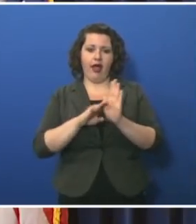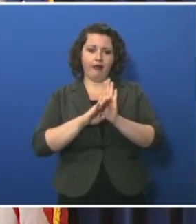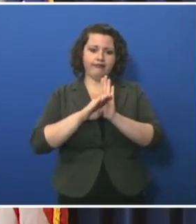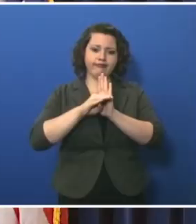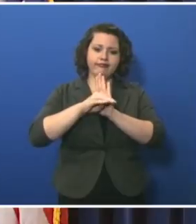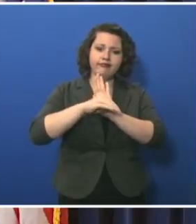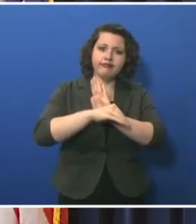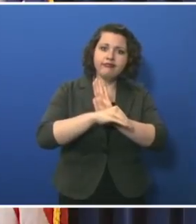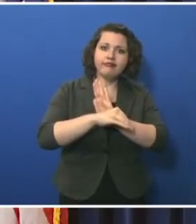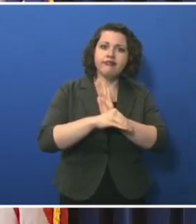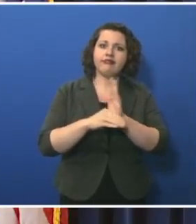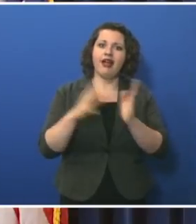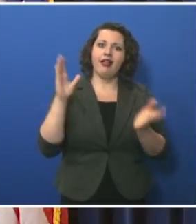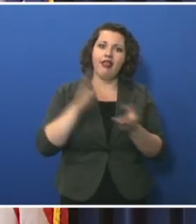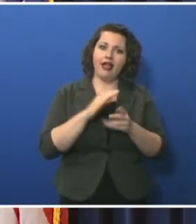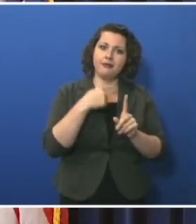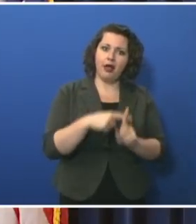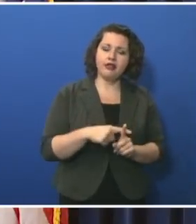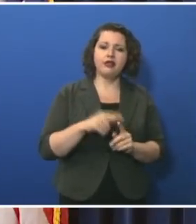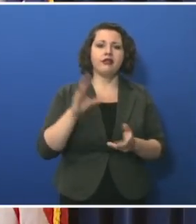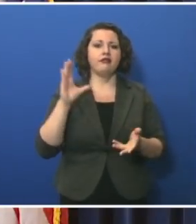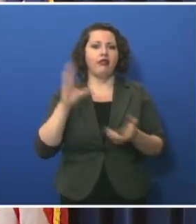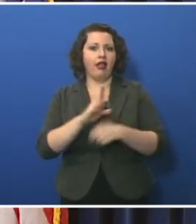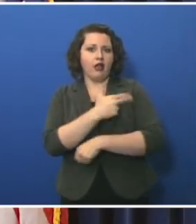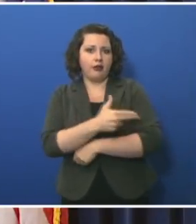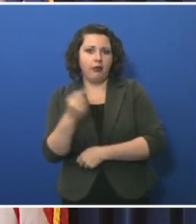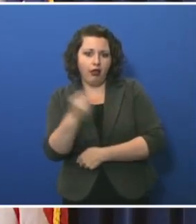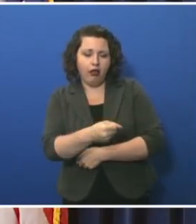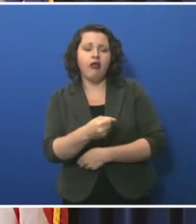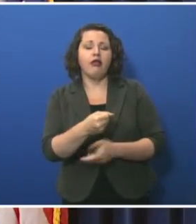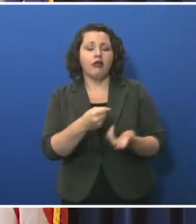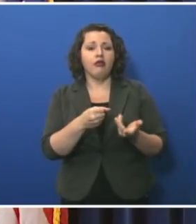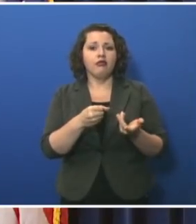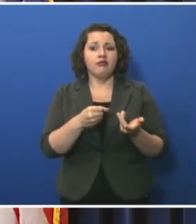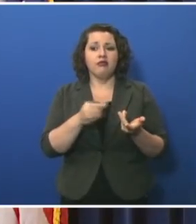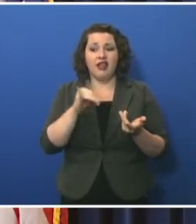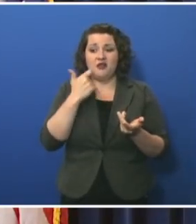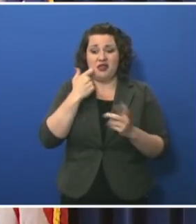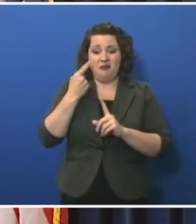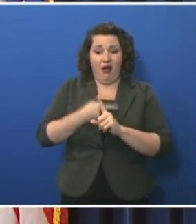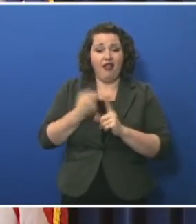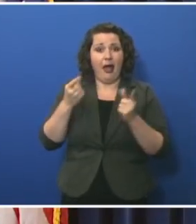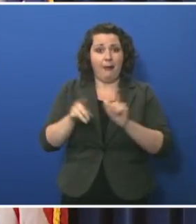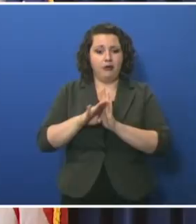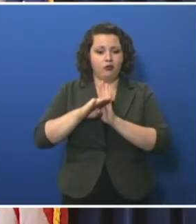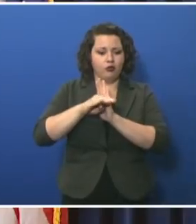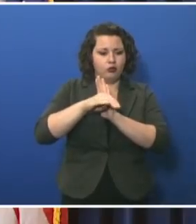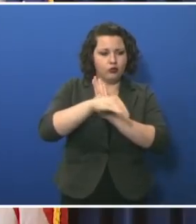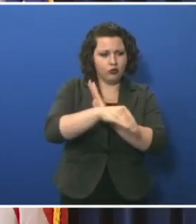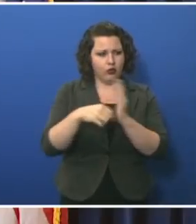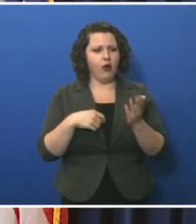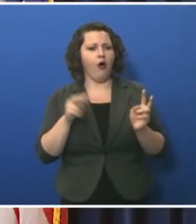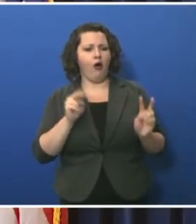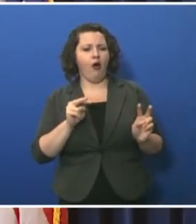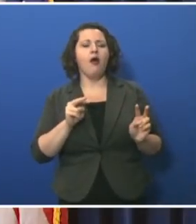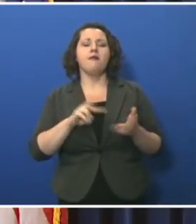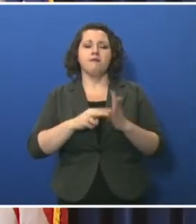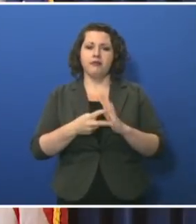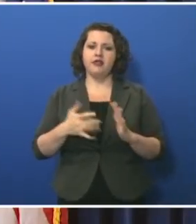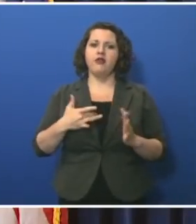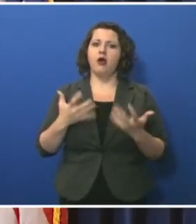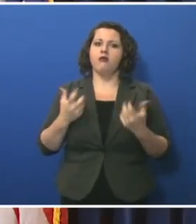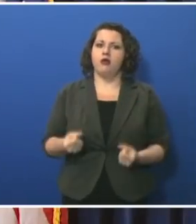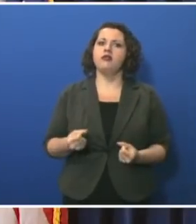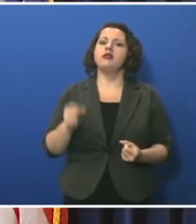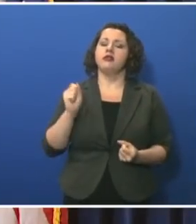positive cases and hospitalizations that were experienced for the last month allow us to confidently take